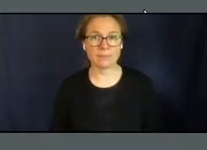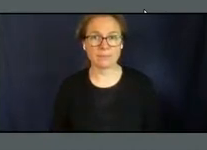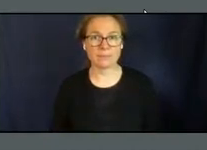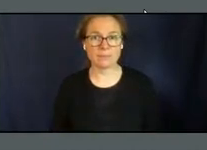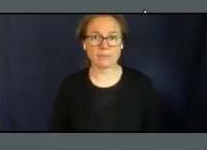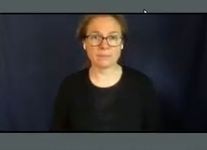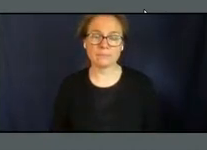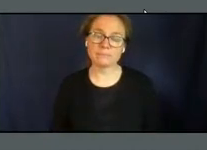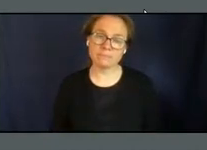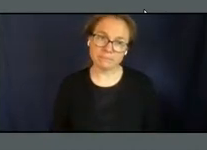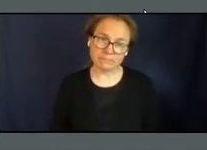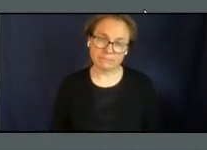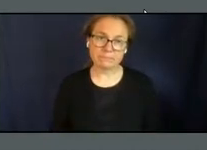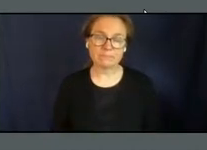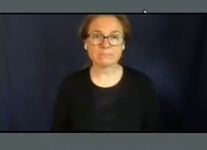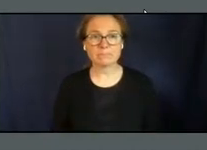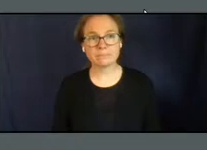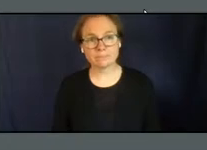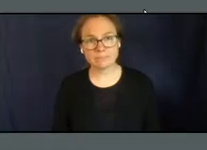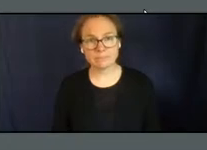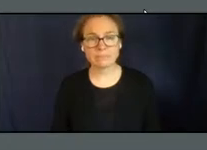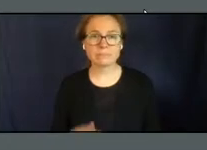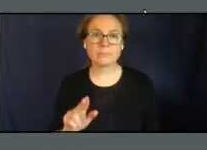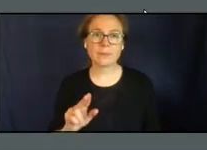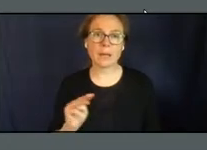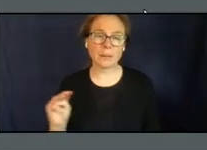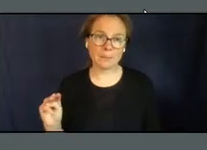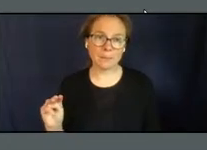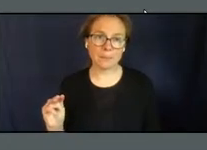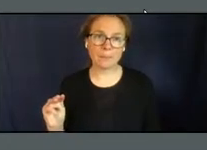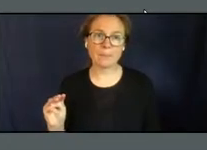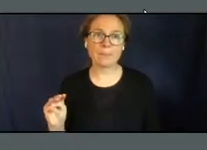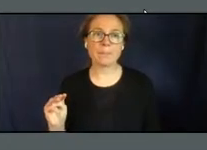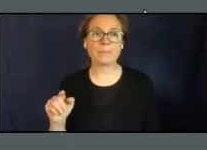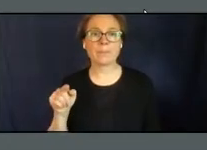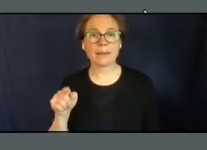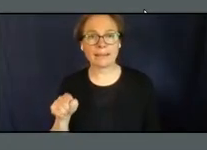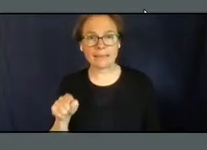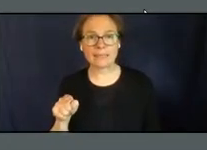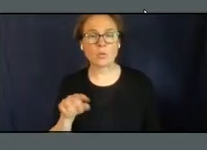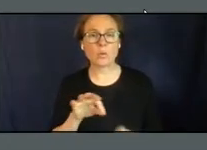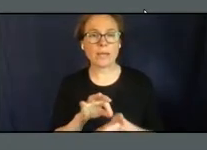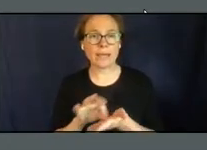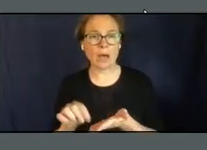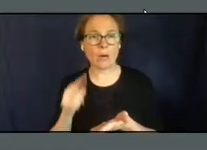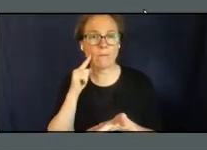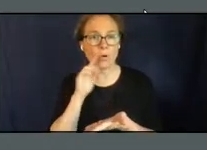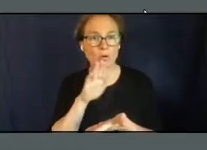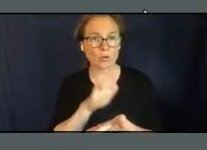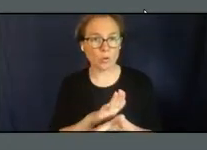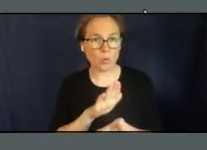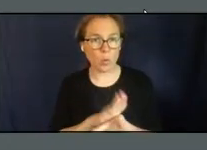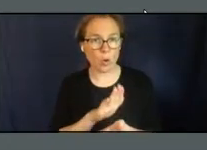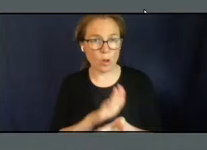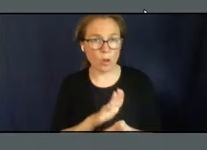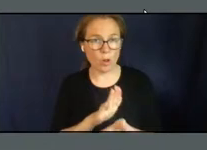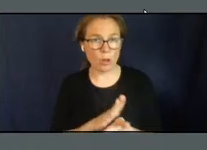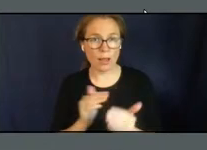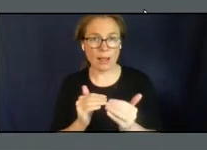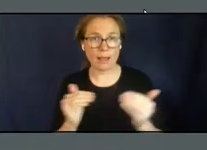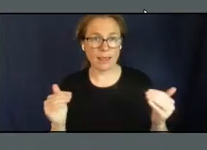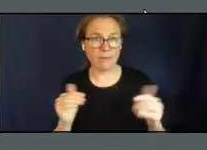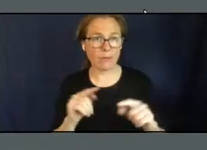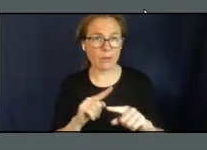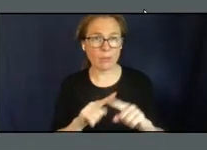Well, that is a, we have that for the school level, not by demographic group.